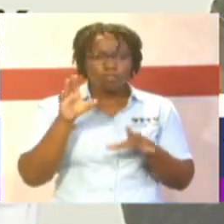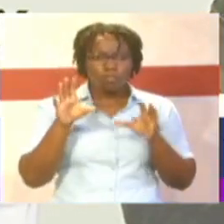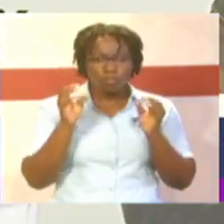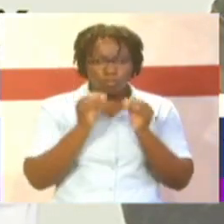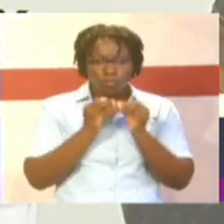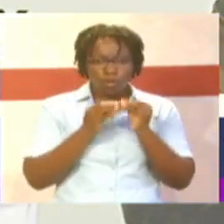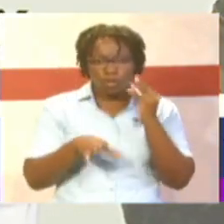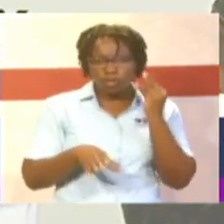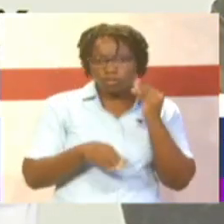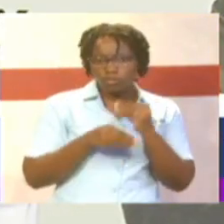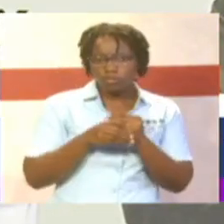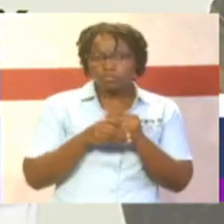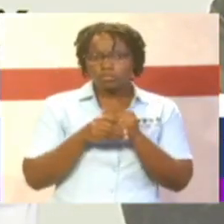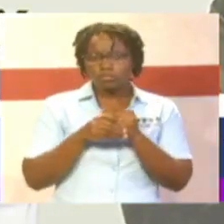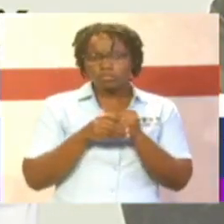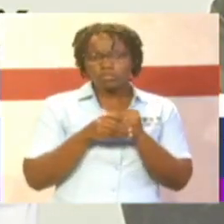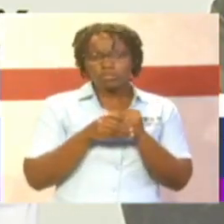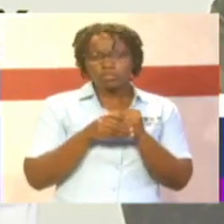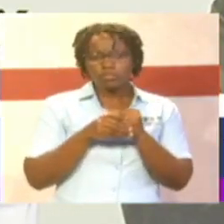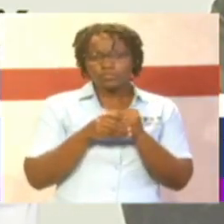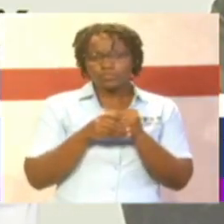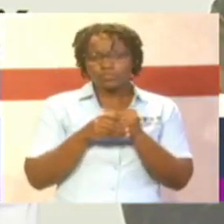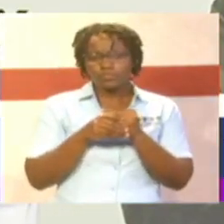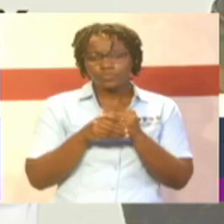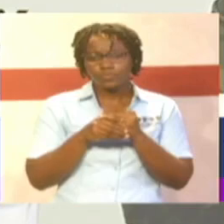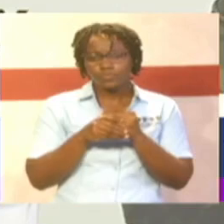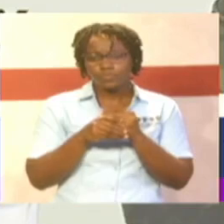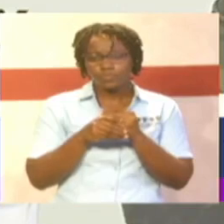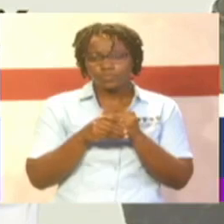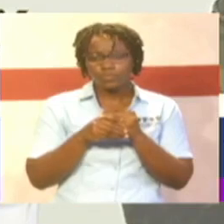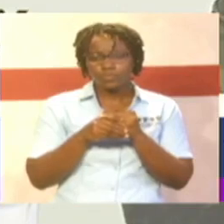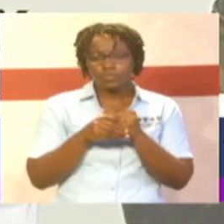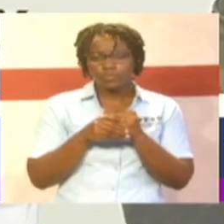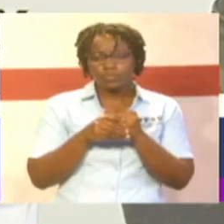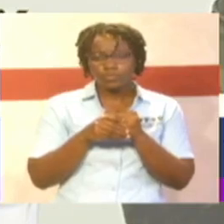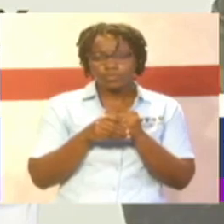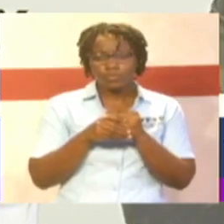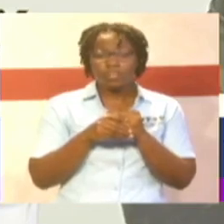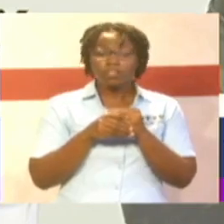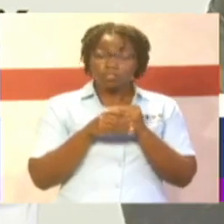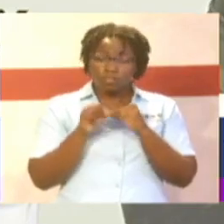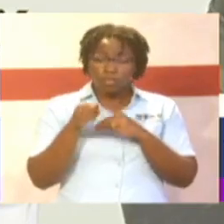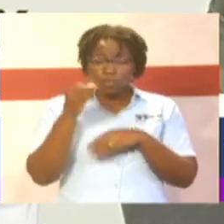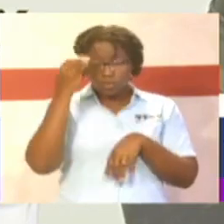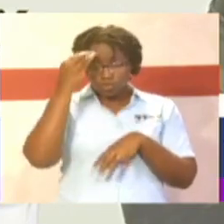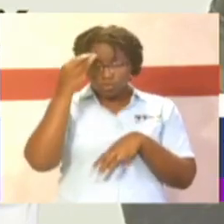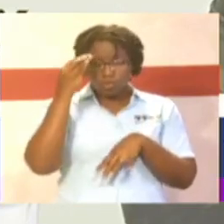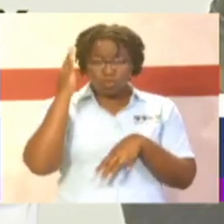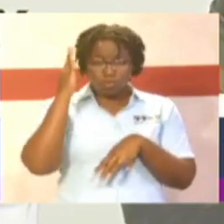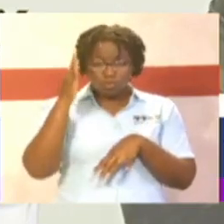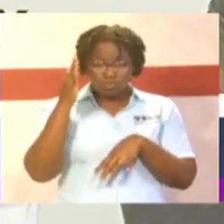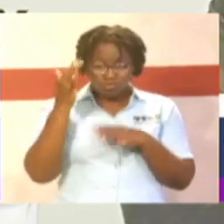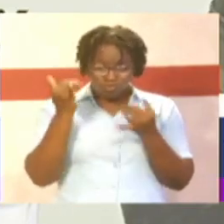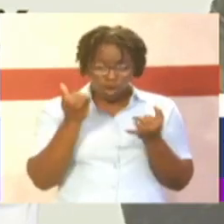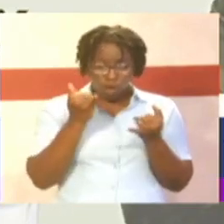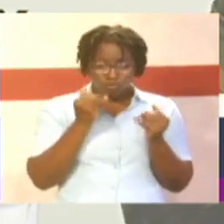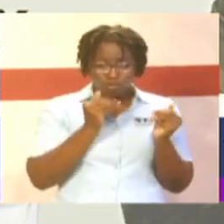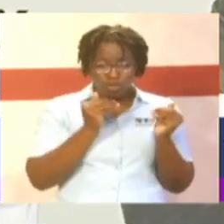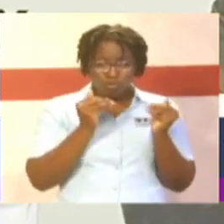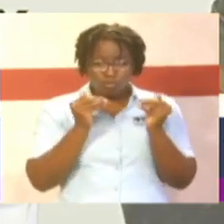are seeing the additional movements even before now, and we note that as we go into the festive season, more movement